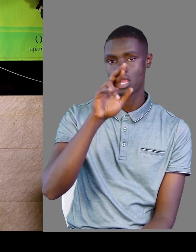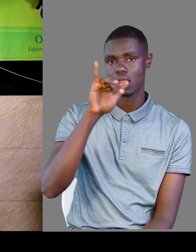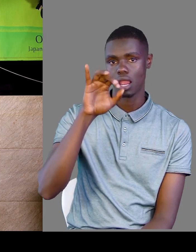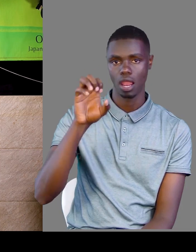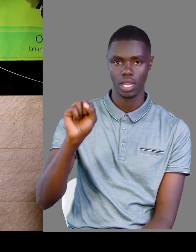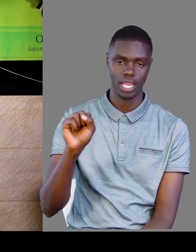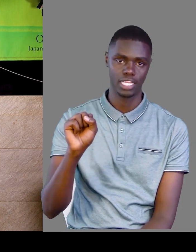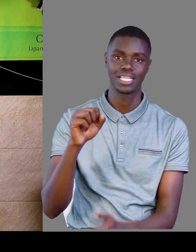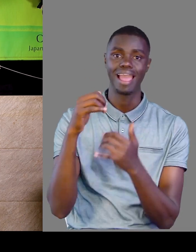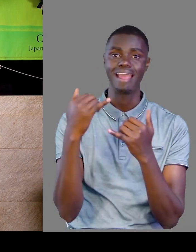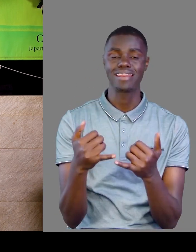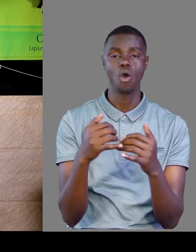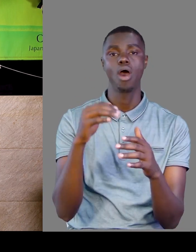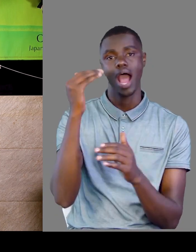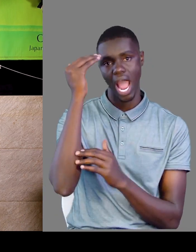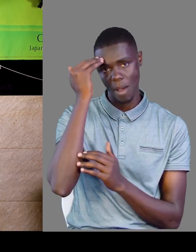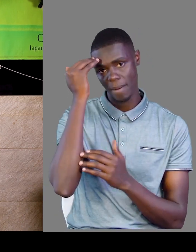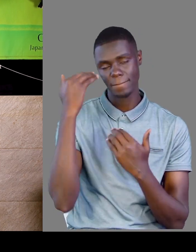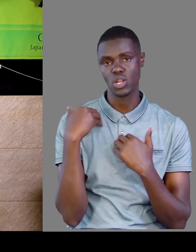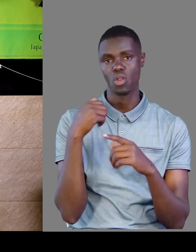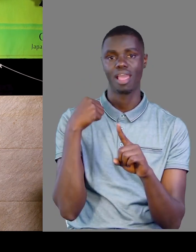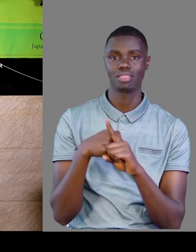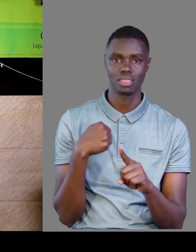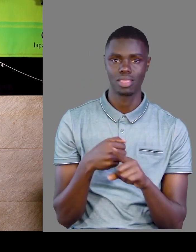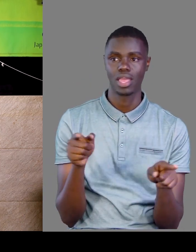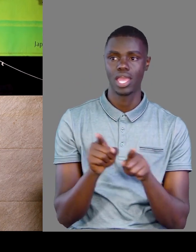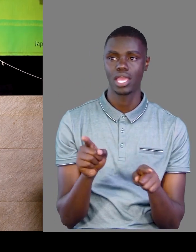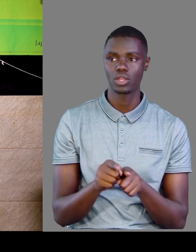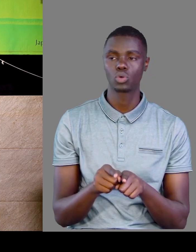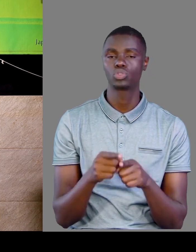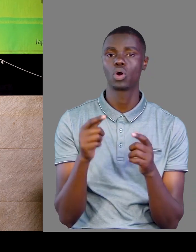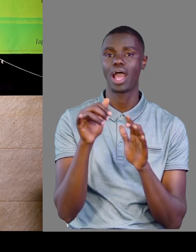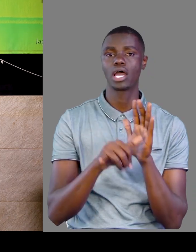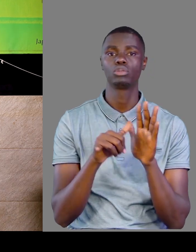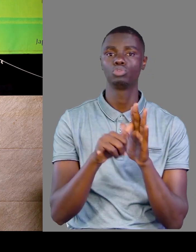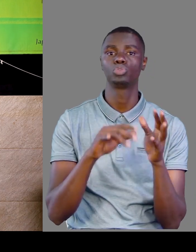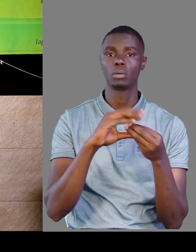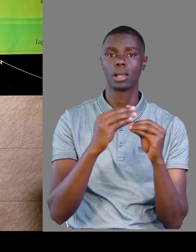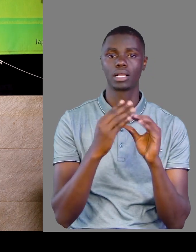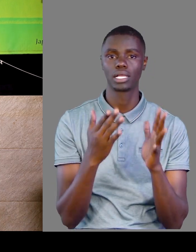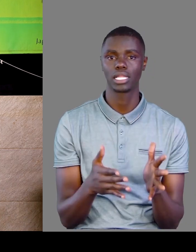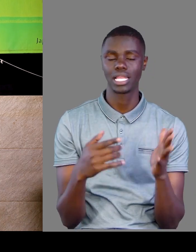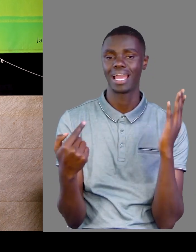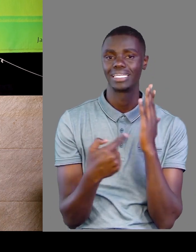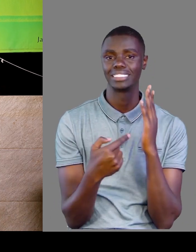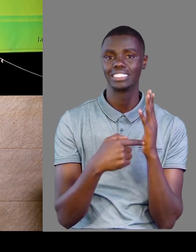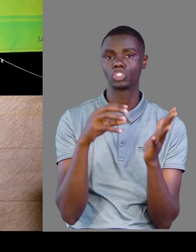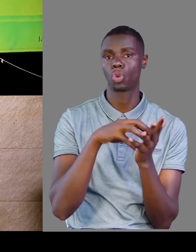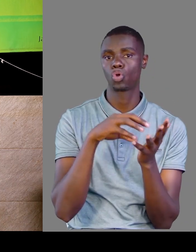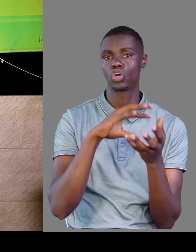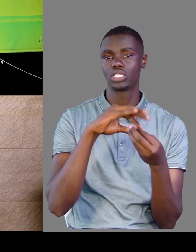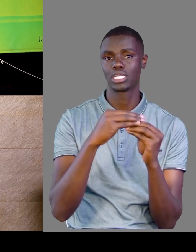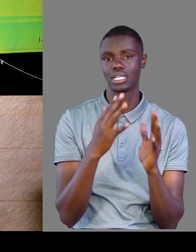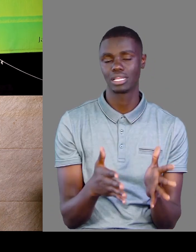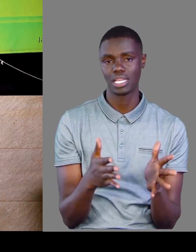so. And now I'm a mental health advocate. I'm also a UGC creator. I'm a digital content